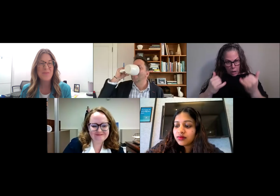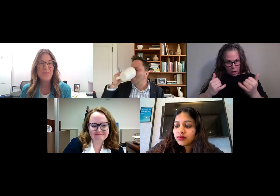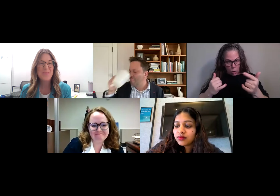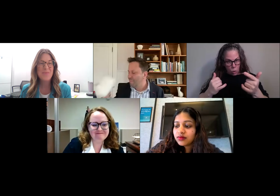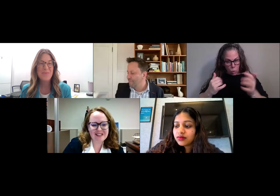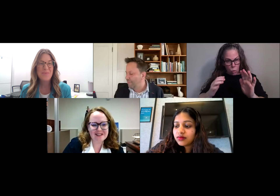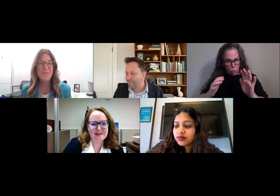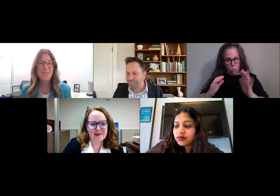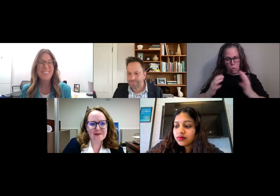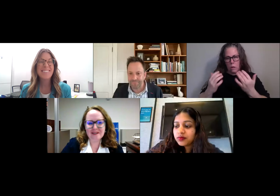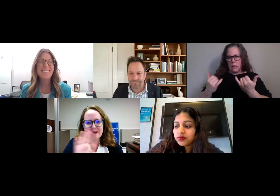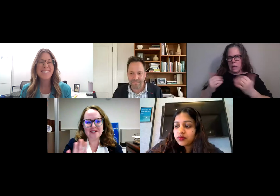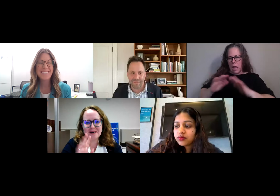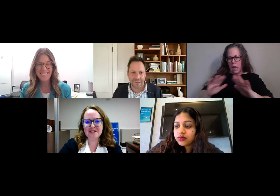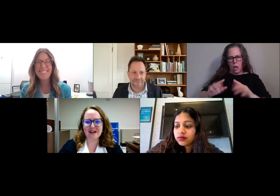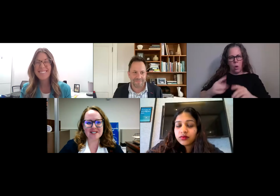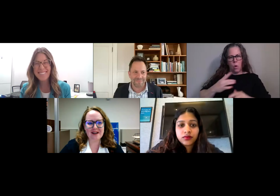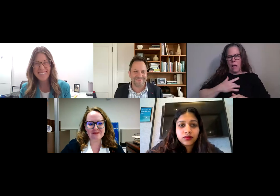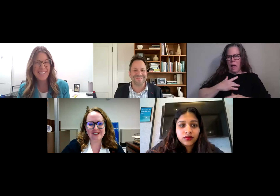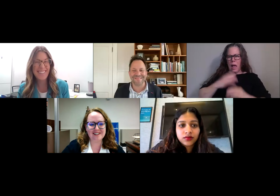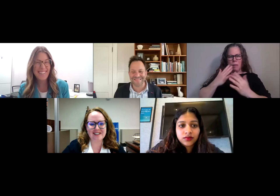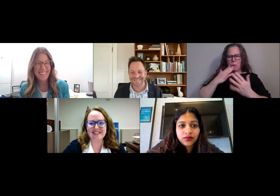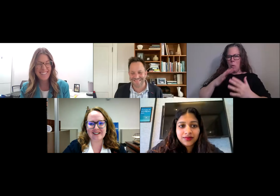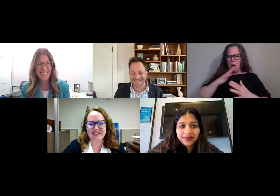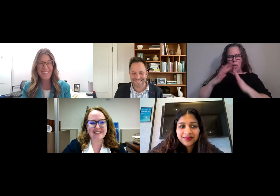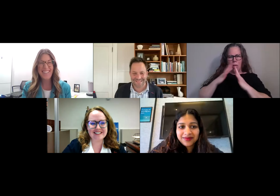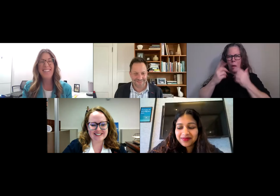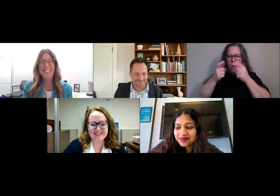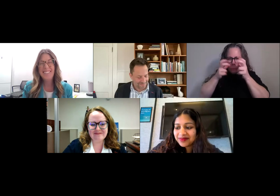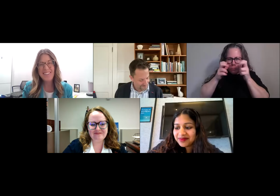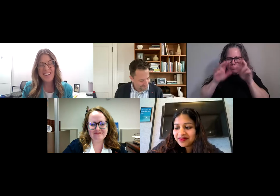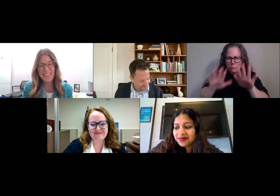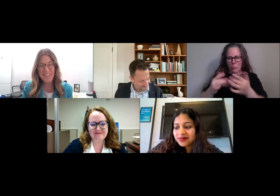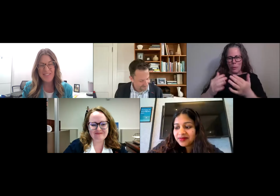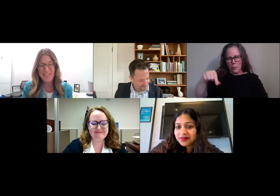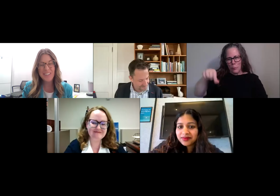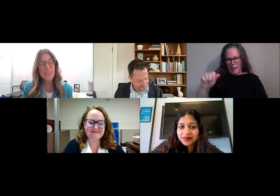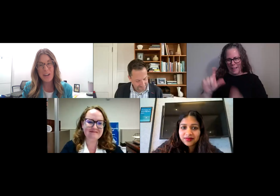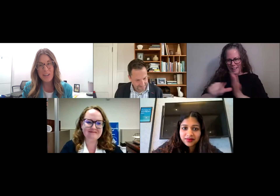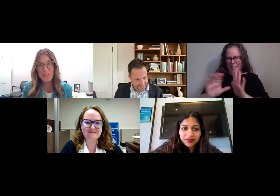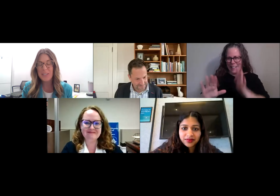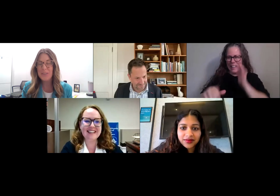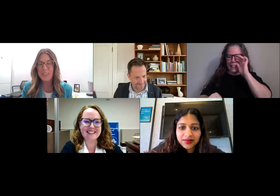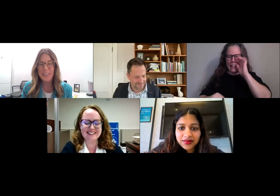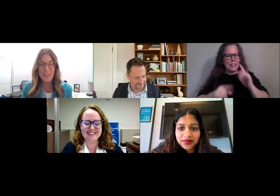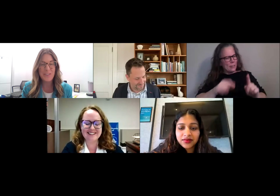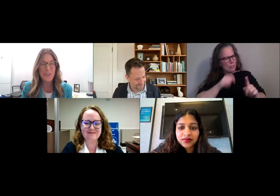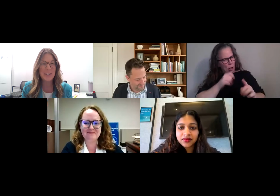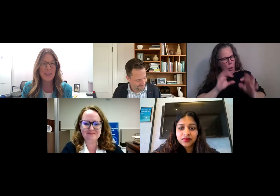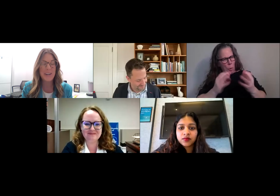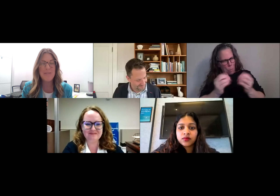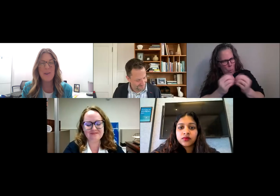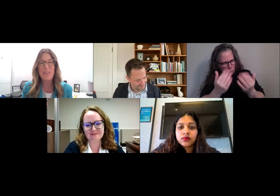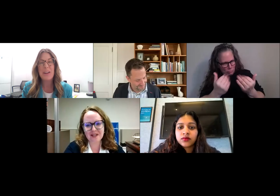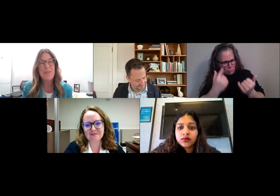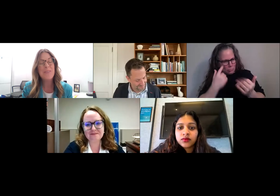No, I feel like I've talked too much, so happy to just get to questions. Awesome. Well, you have not talked too much, and we're looking forward